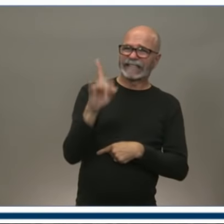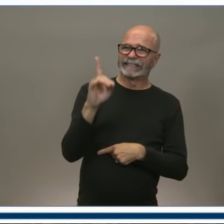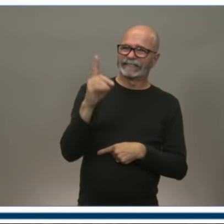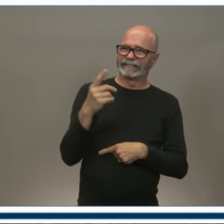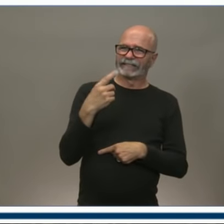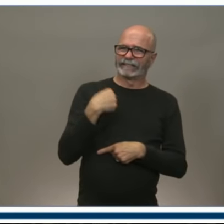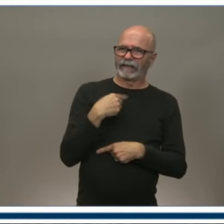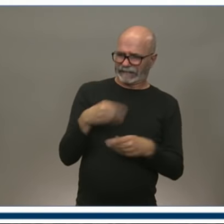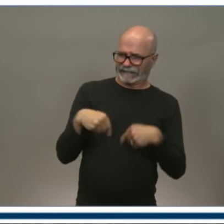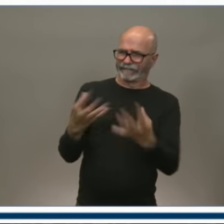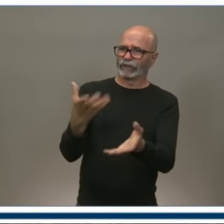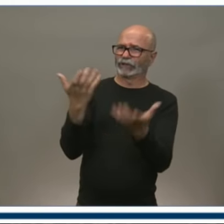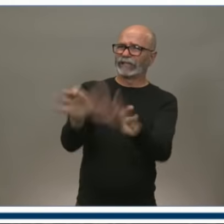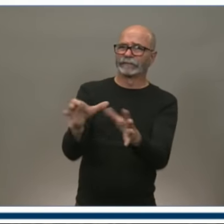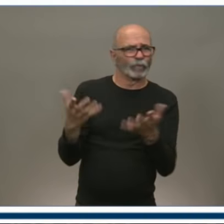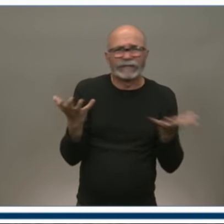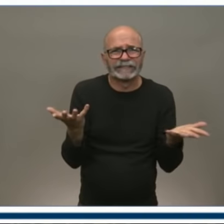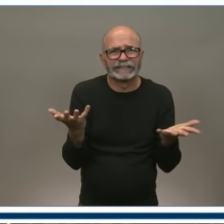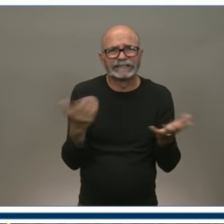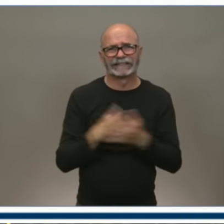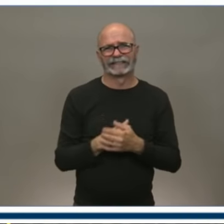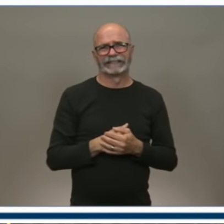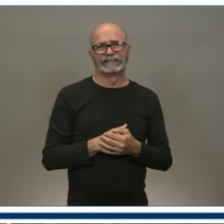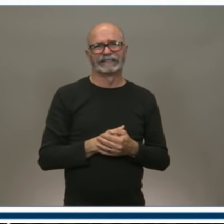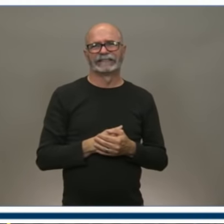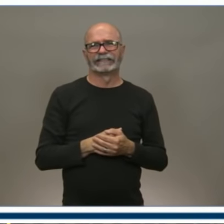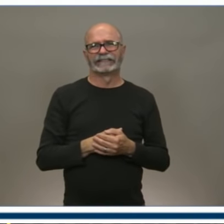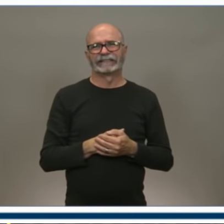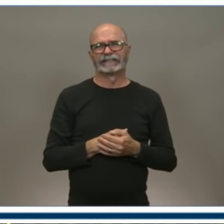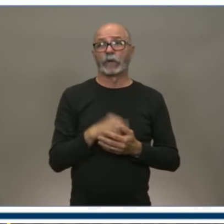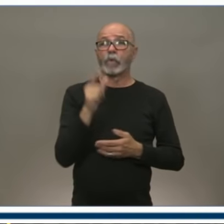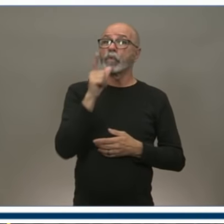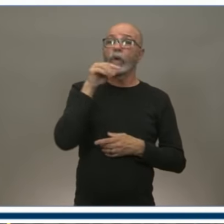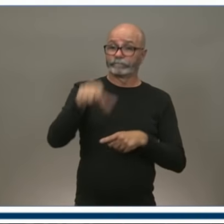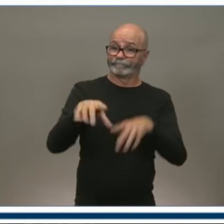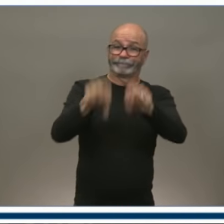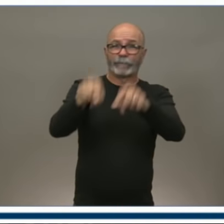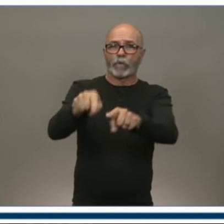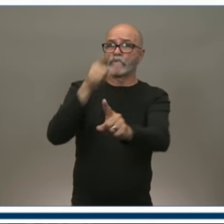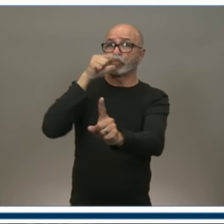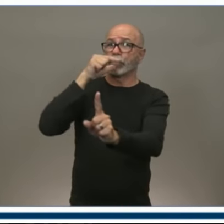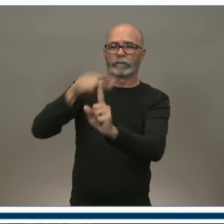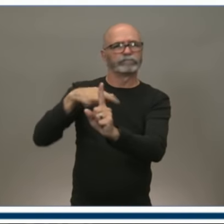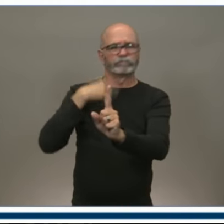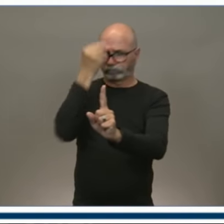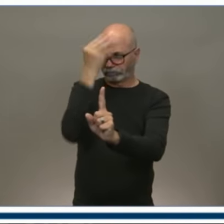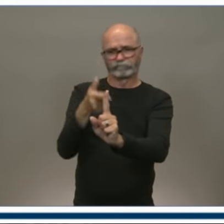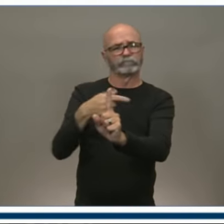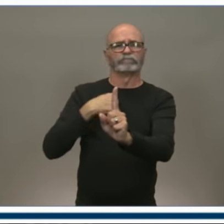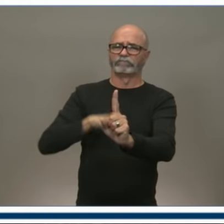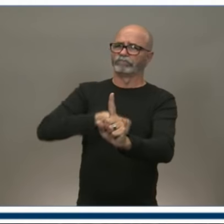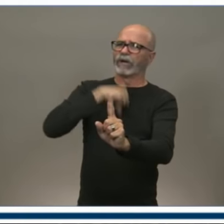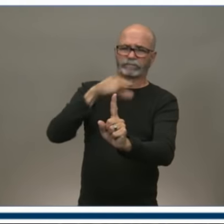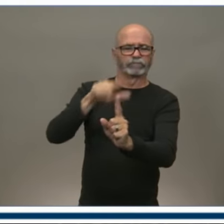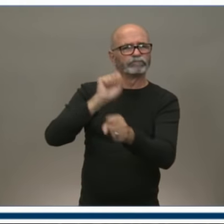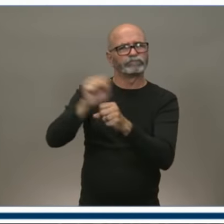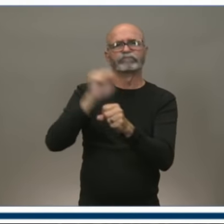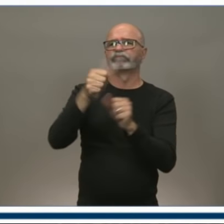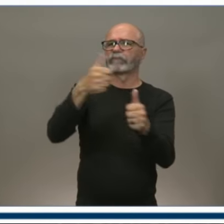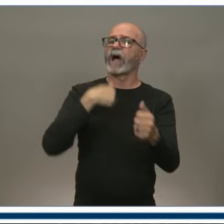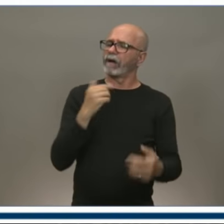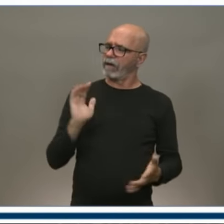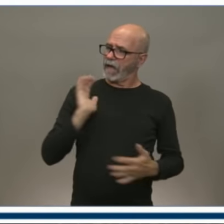any questions about what I've done. They'll be looking forward. I'm very proud of my record as the Premier of this province. I'm grateful for the support I've received